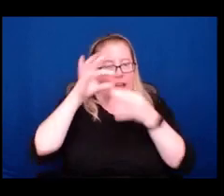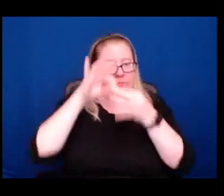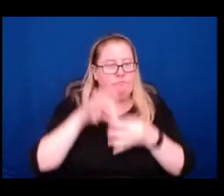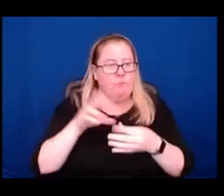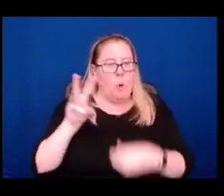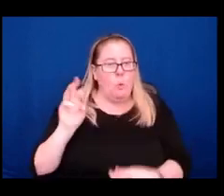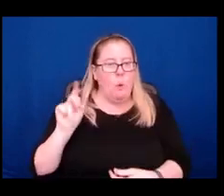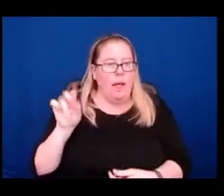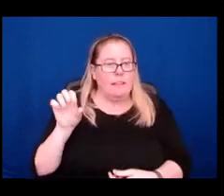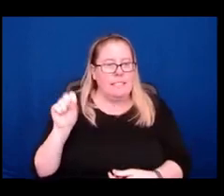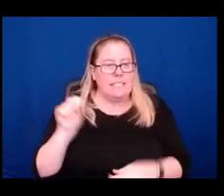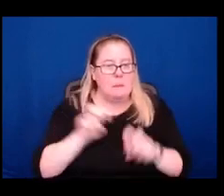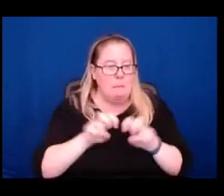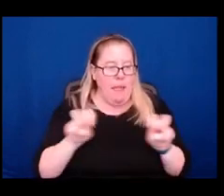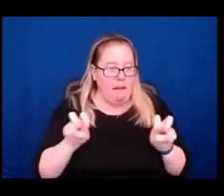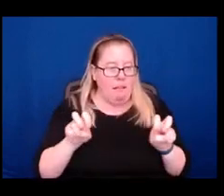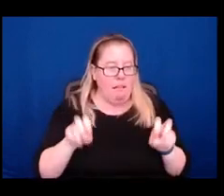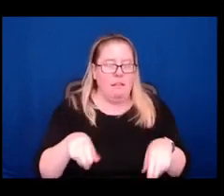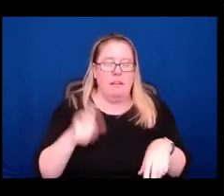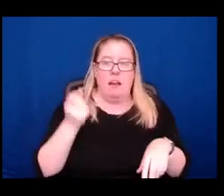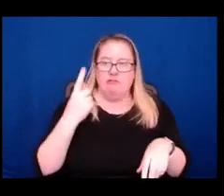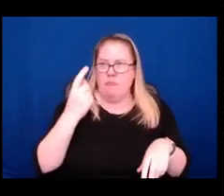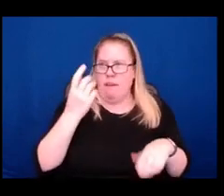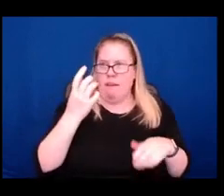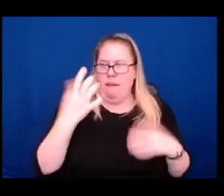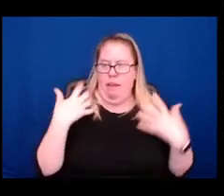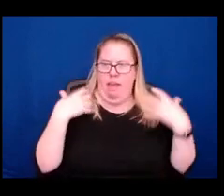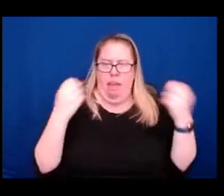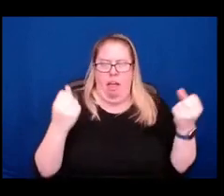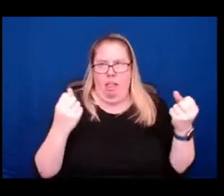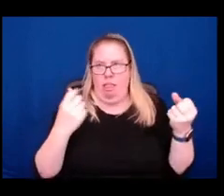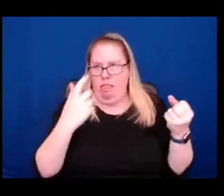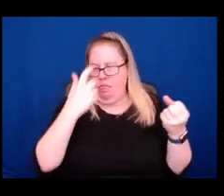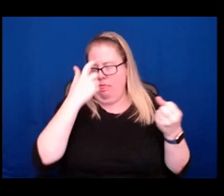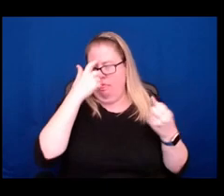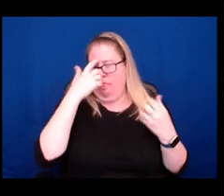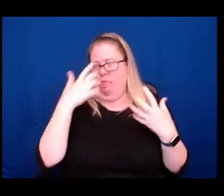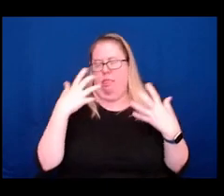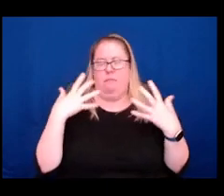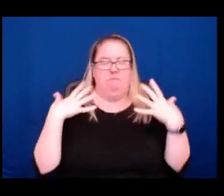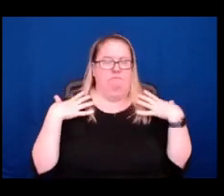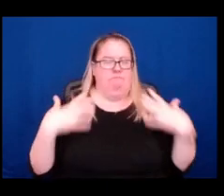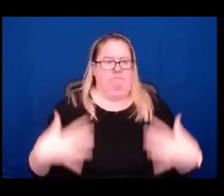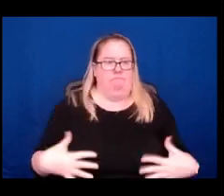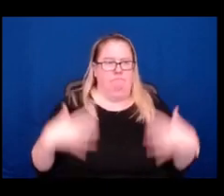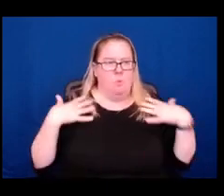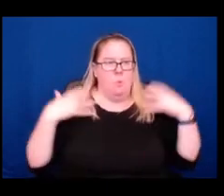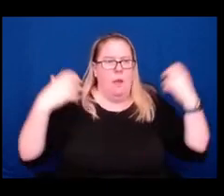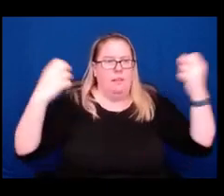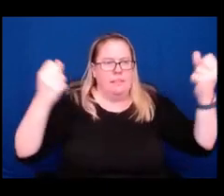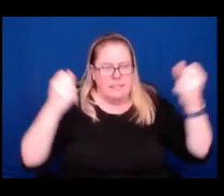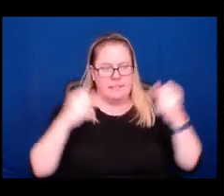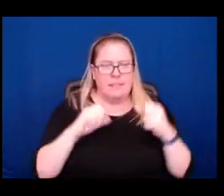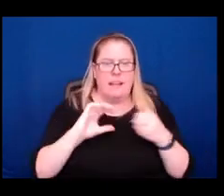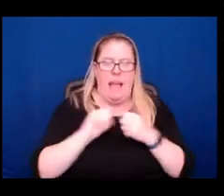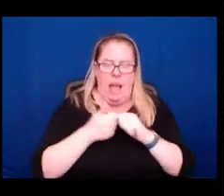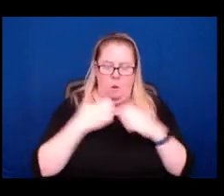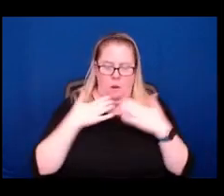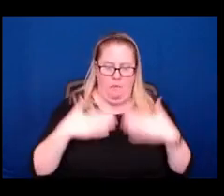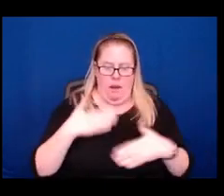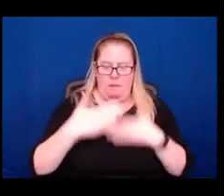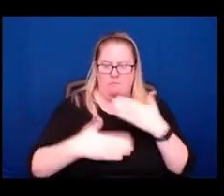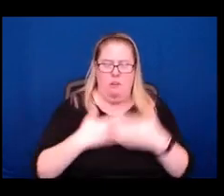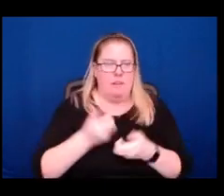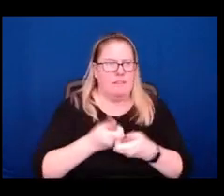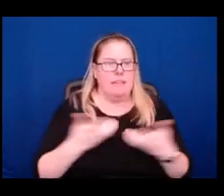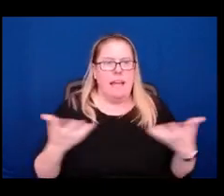panel and understanding health and wellness, holistic healing, and how our environment can alter how our bodies process anything is something that I took